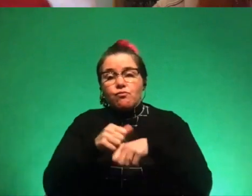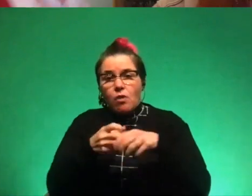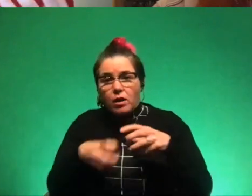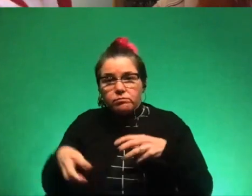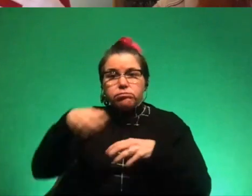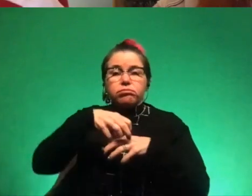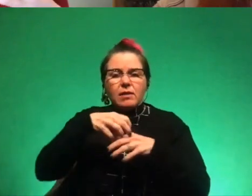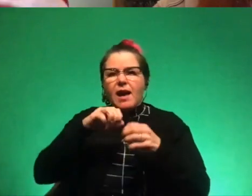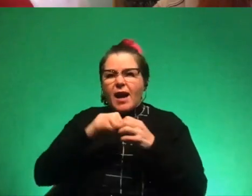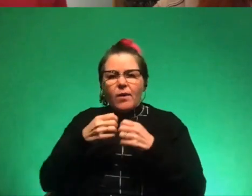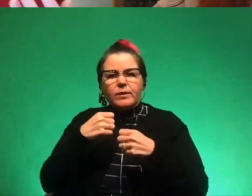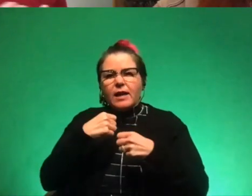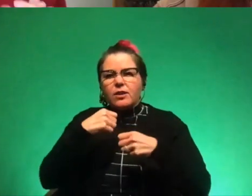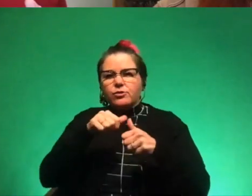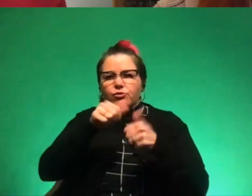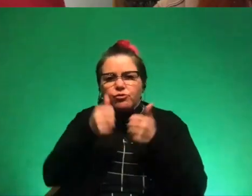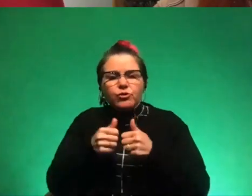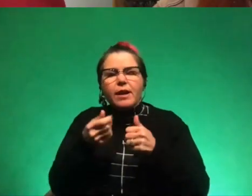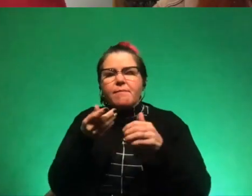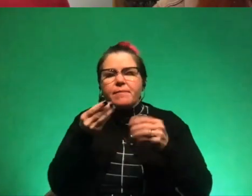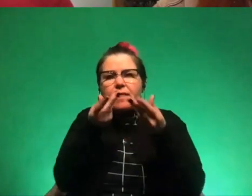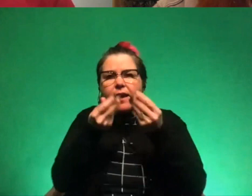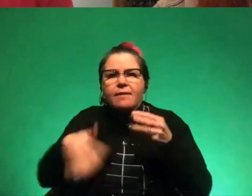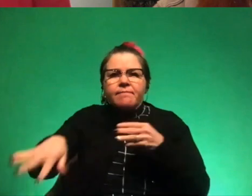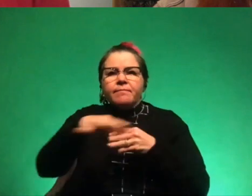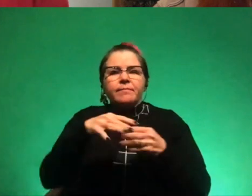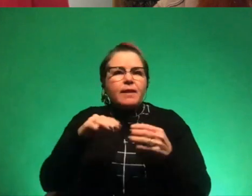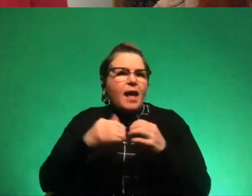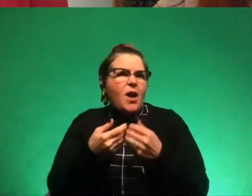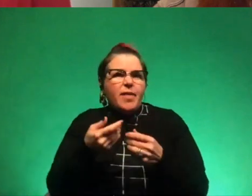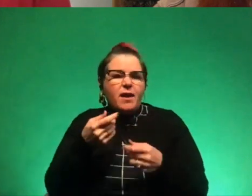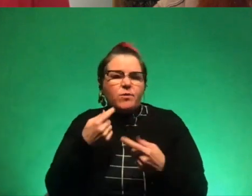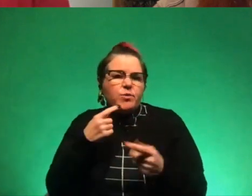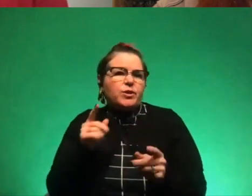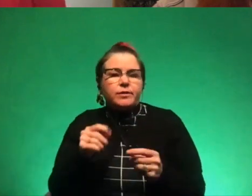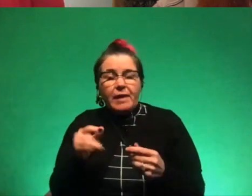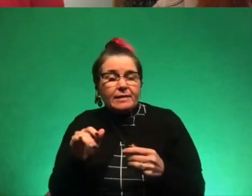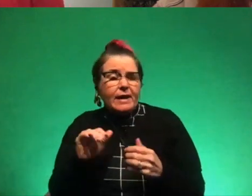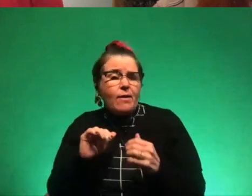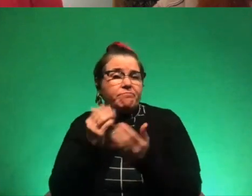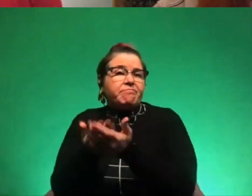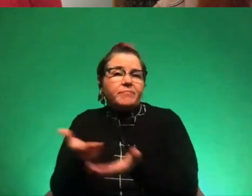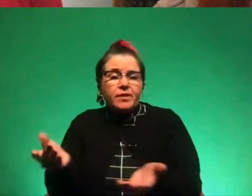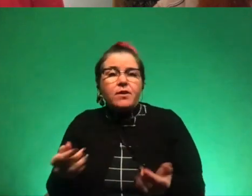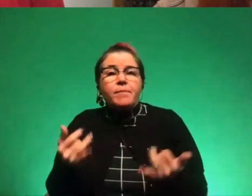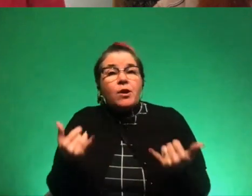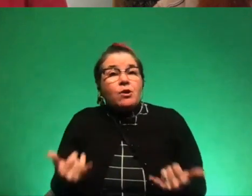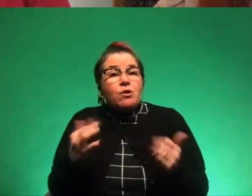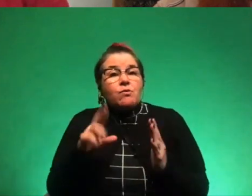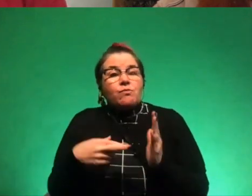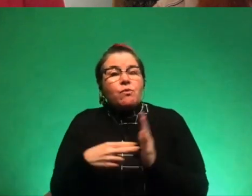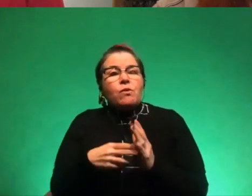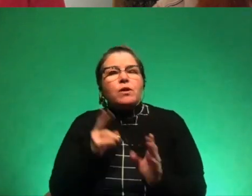and how does that shape the landscape, and how does that work? So yeah, that's kind of how I ended up there. I guess for my current role, I